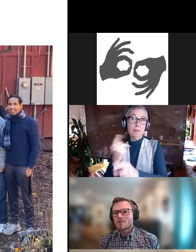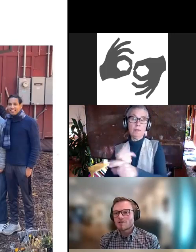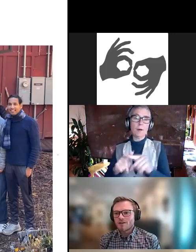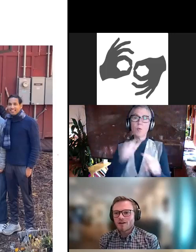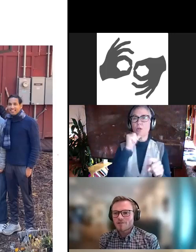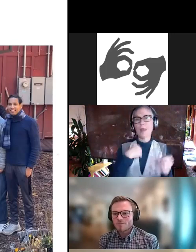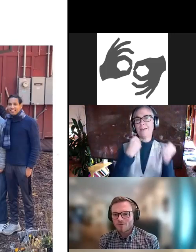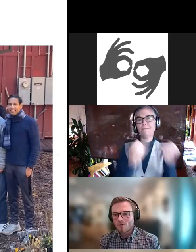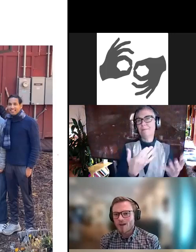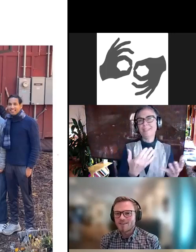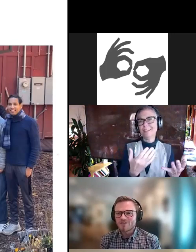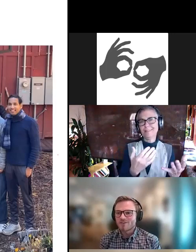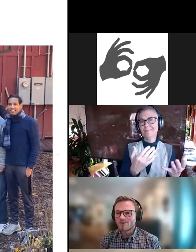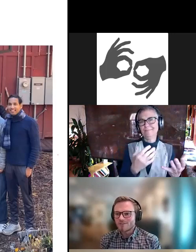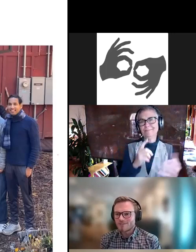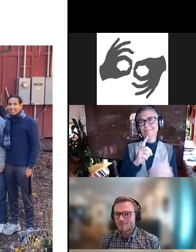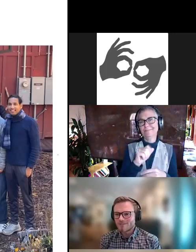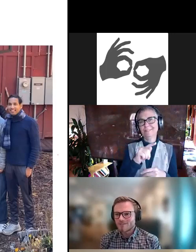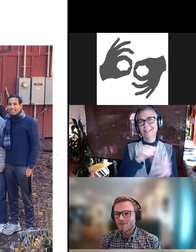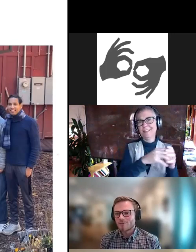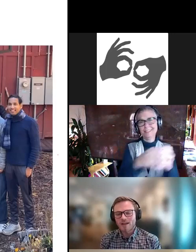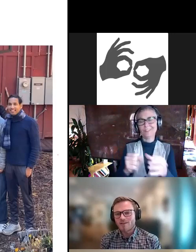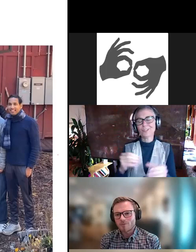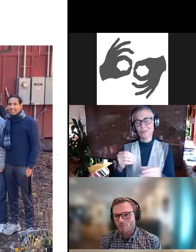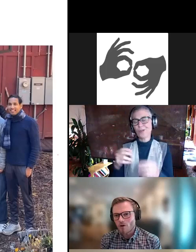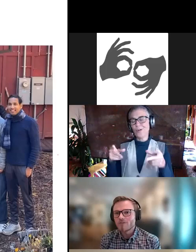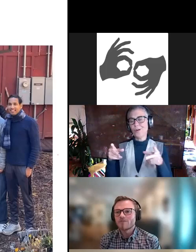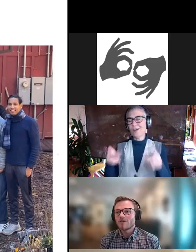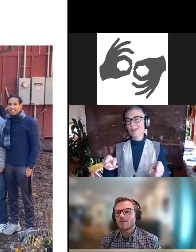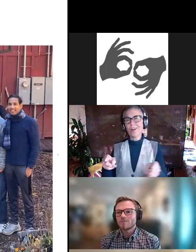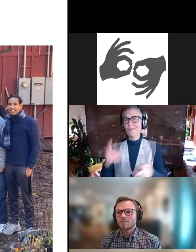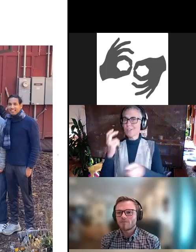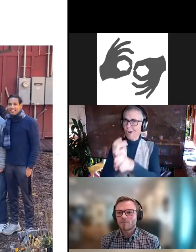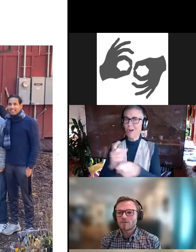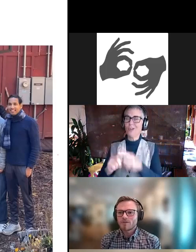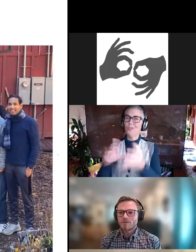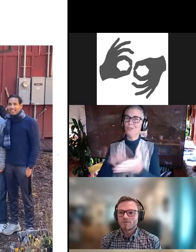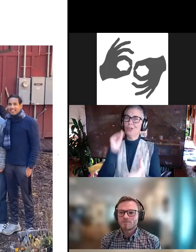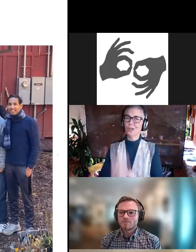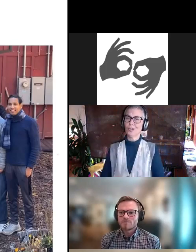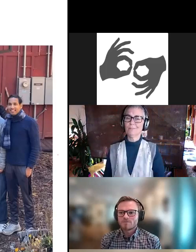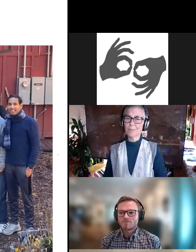which makes these cutoffs quite difficult to learn. We have n equals 1 right now.